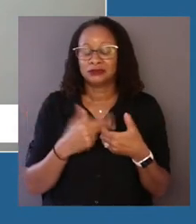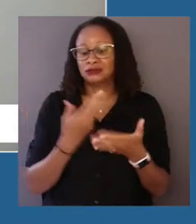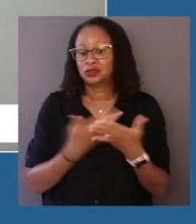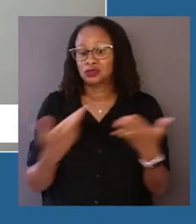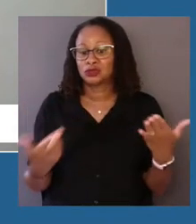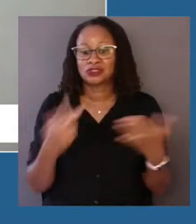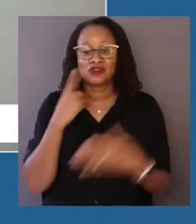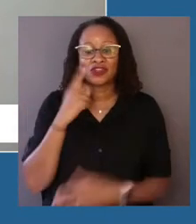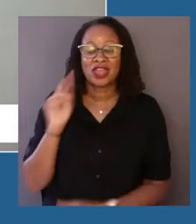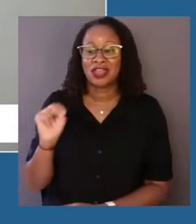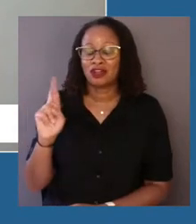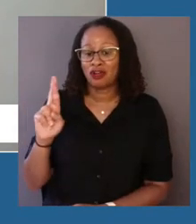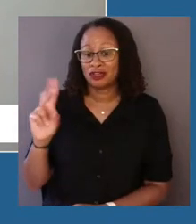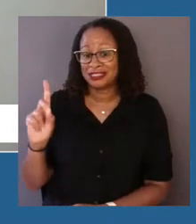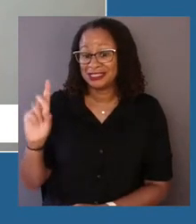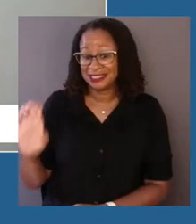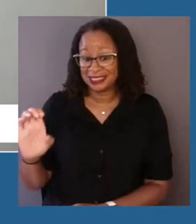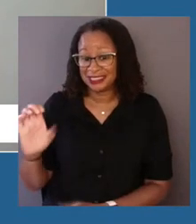With all of you,